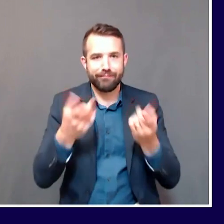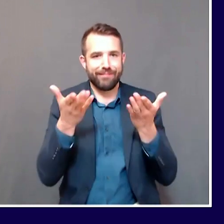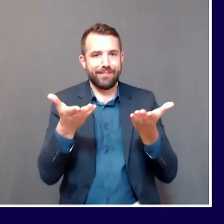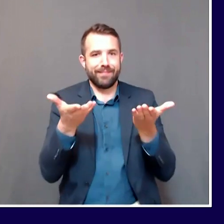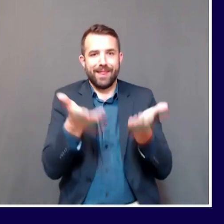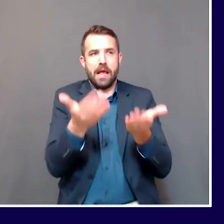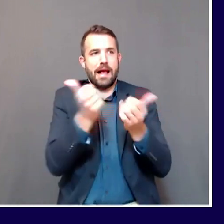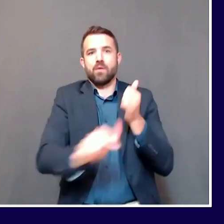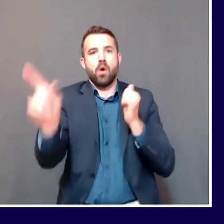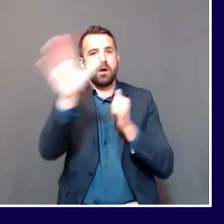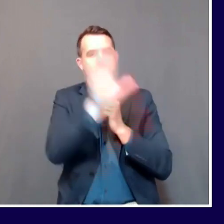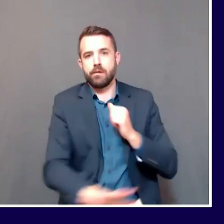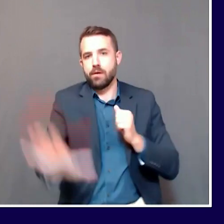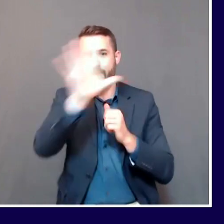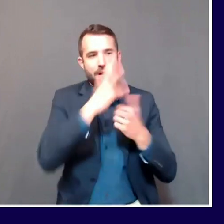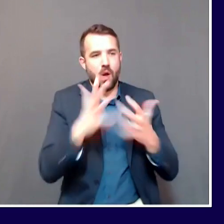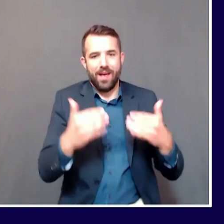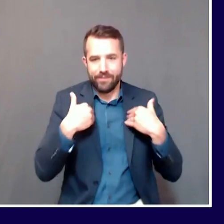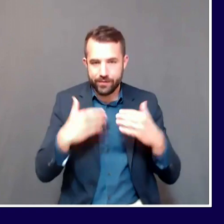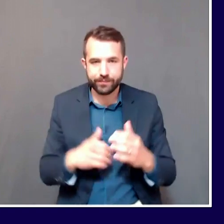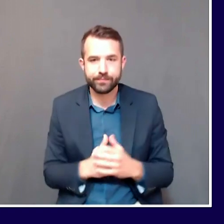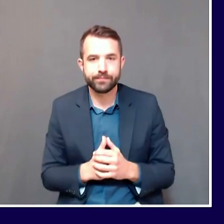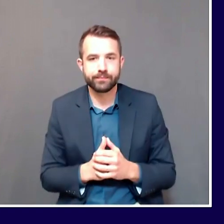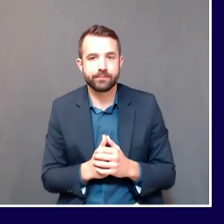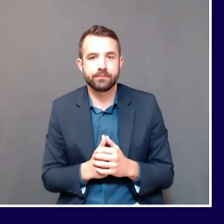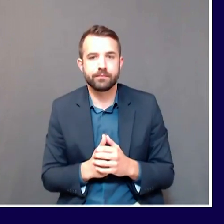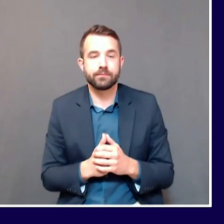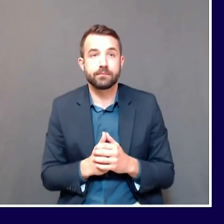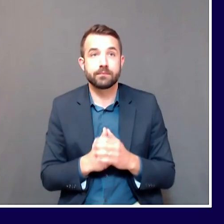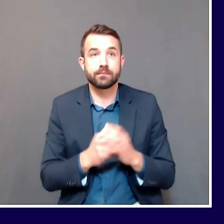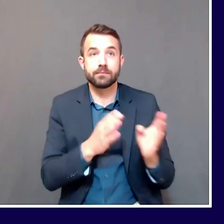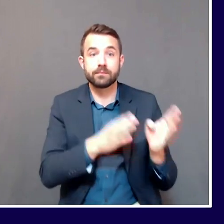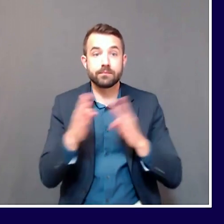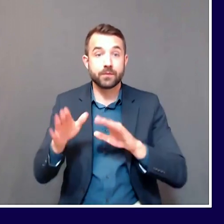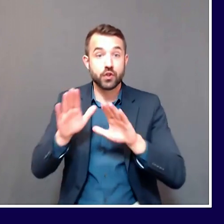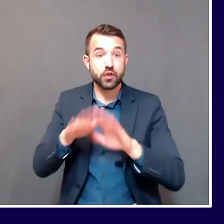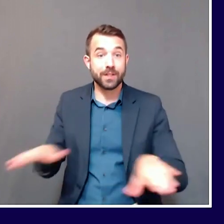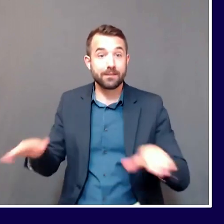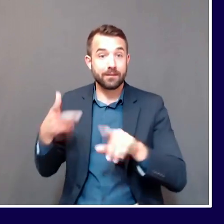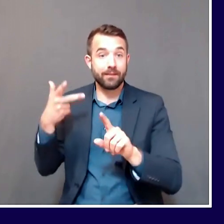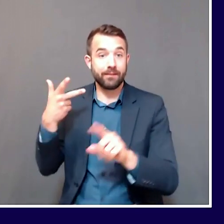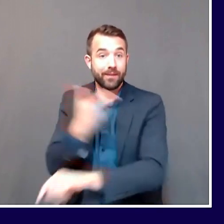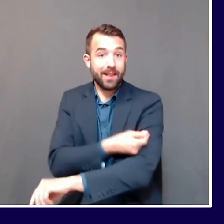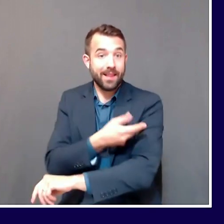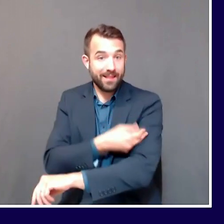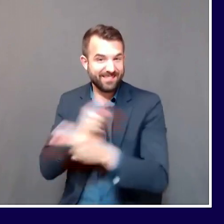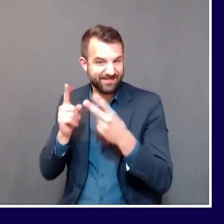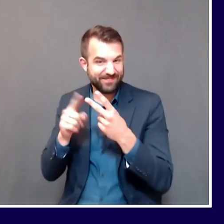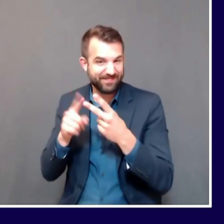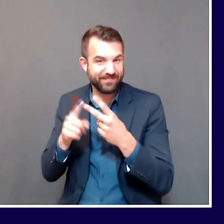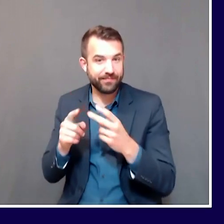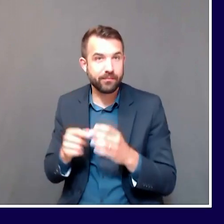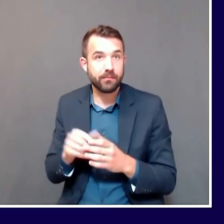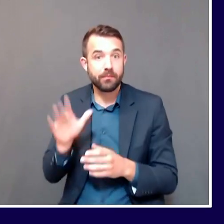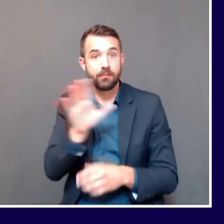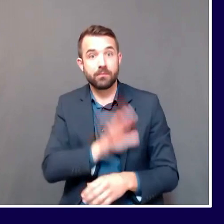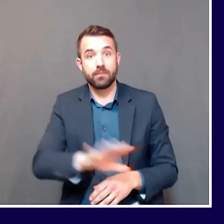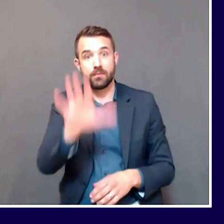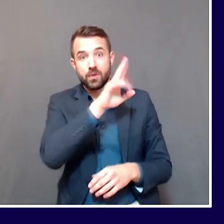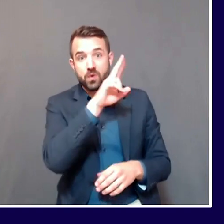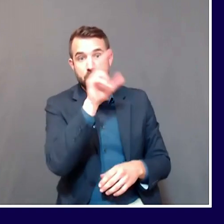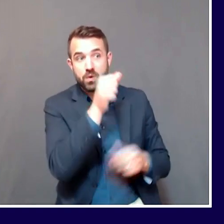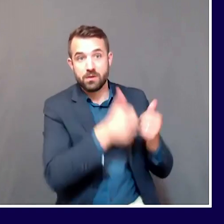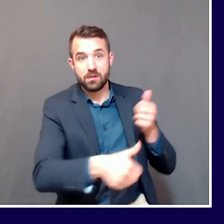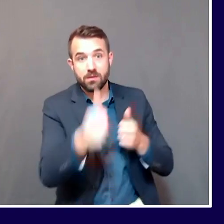county. In terms of childhood immunizations, we have been chatting with our colleagues across the country because we understand that